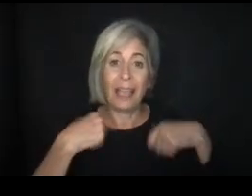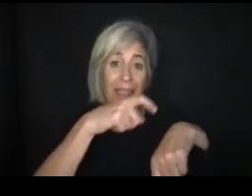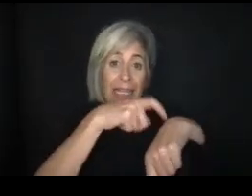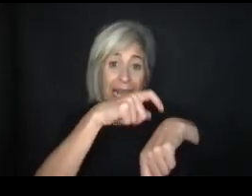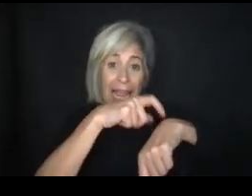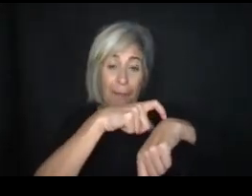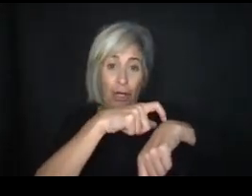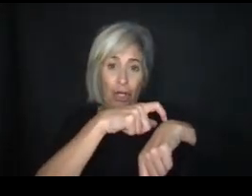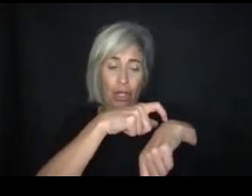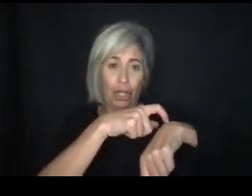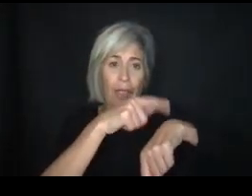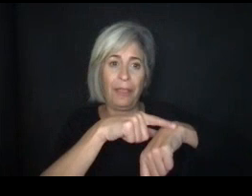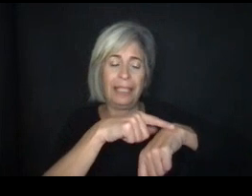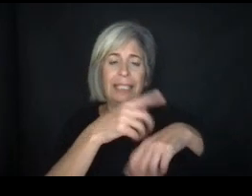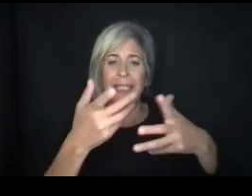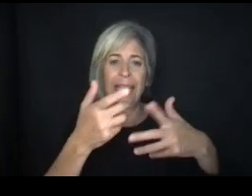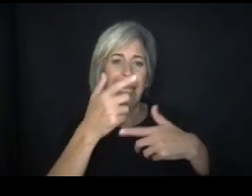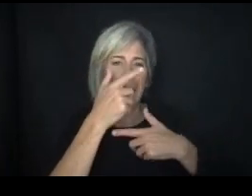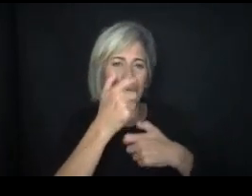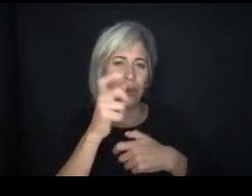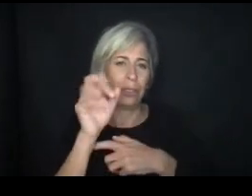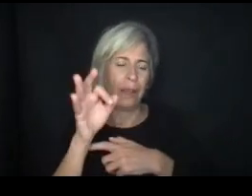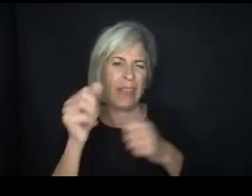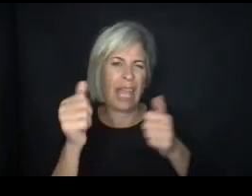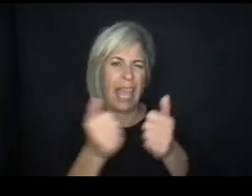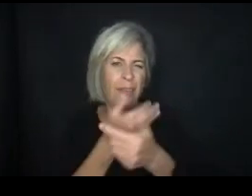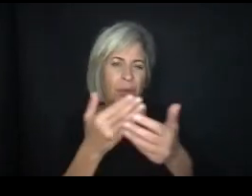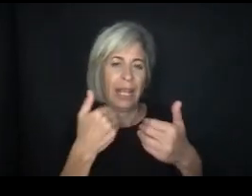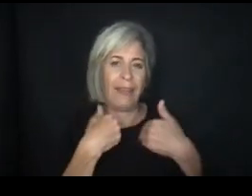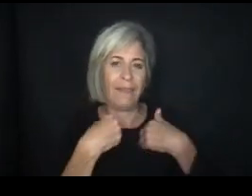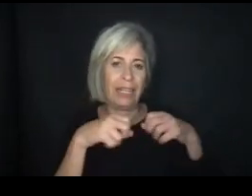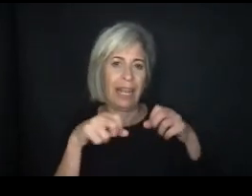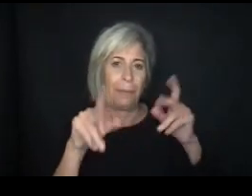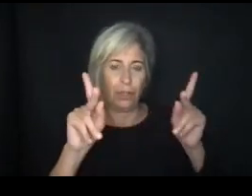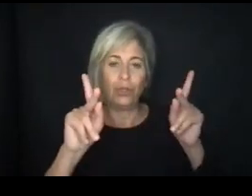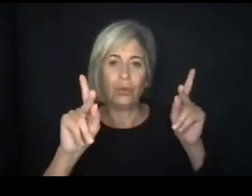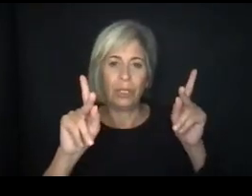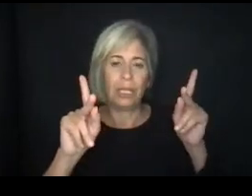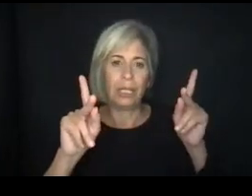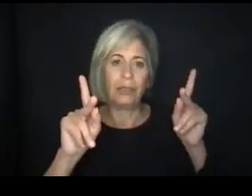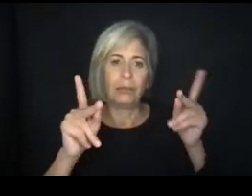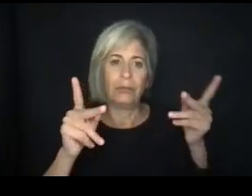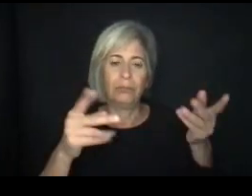and just in the interest of everyone having an opportunity